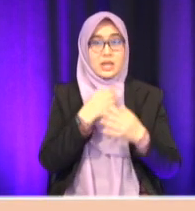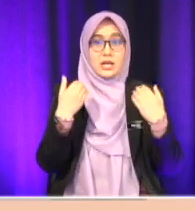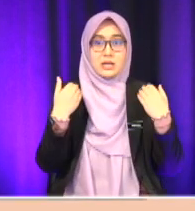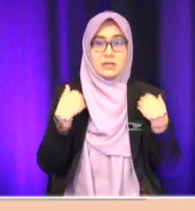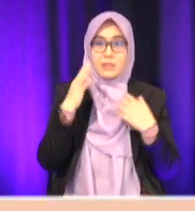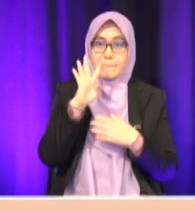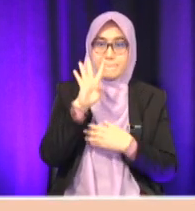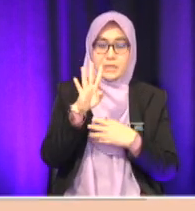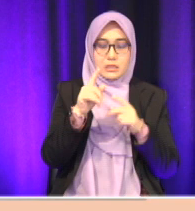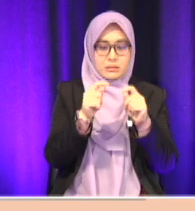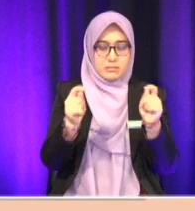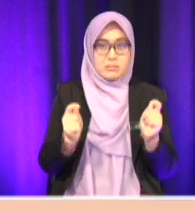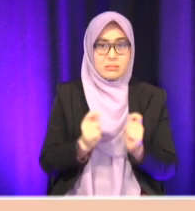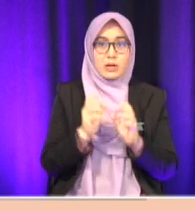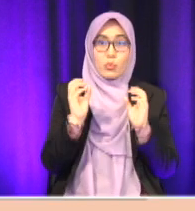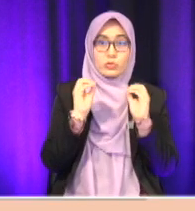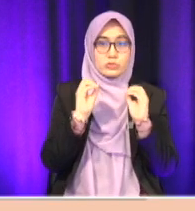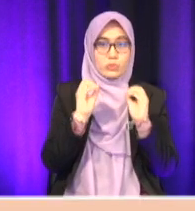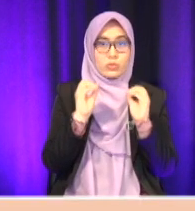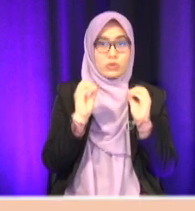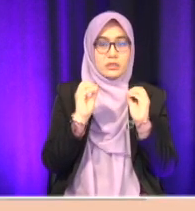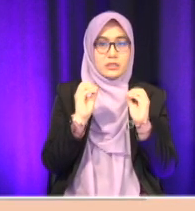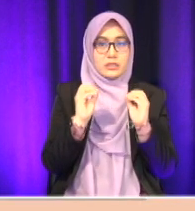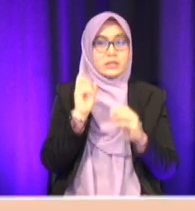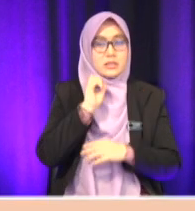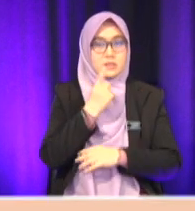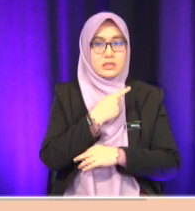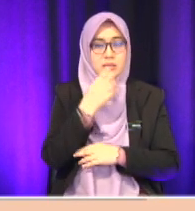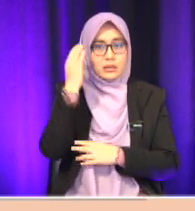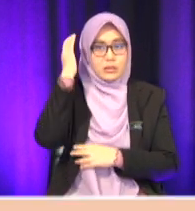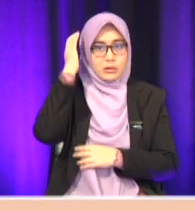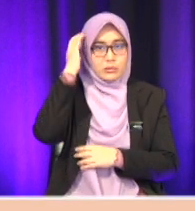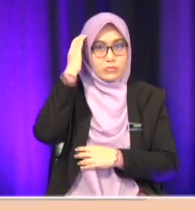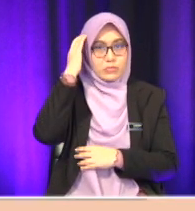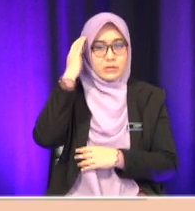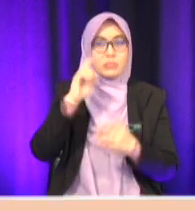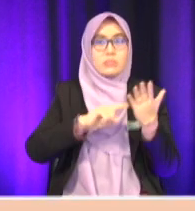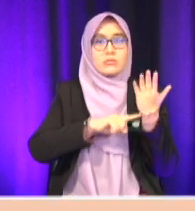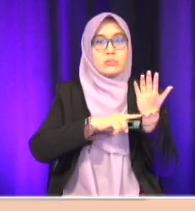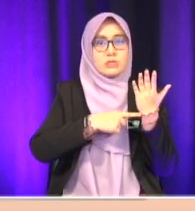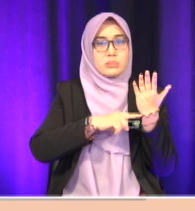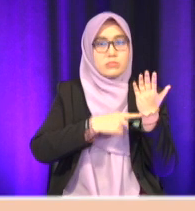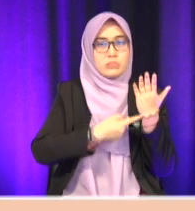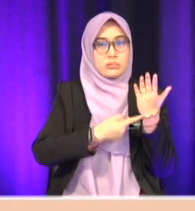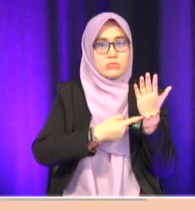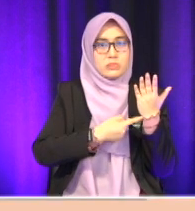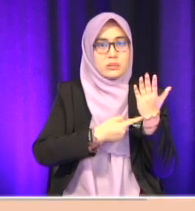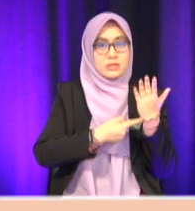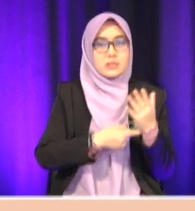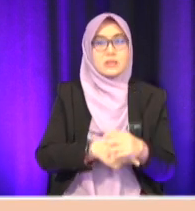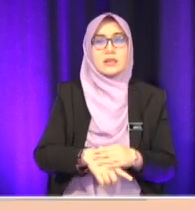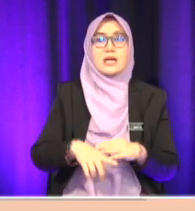the first one is, we know when it is in the beginning of a